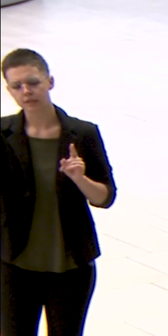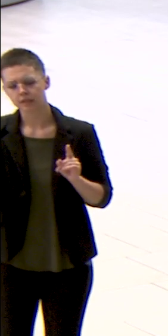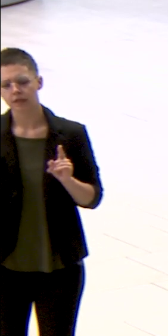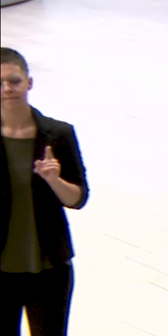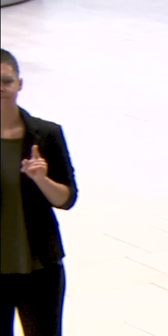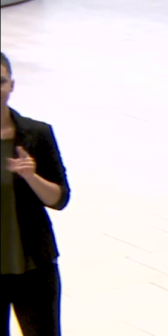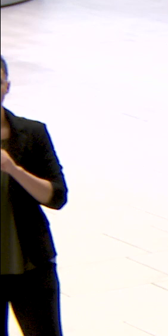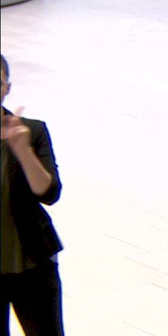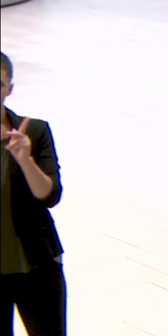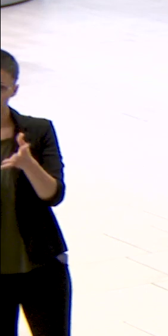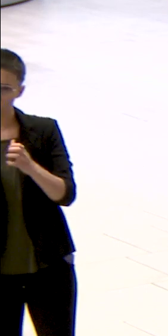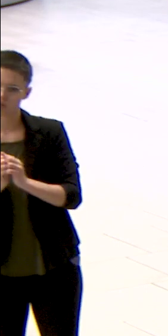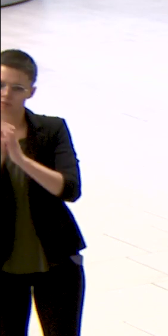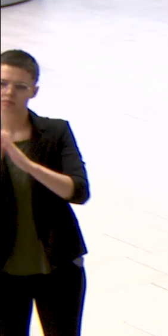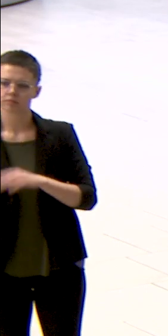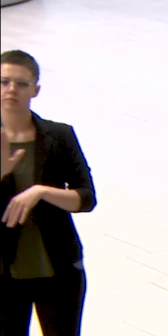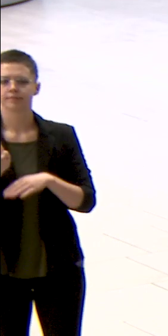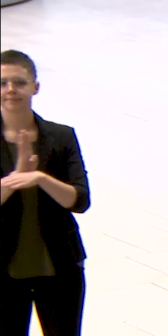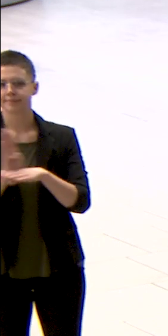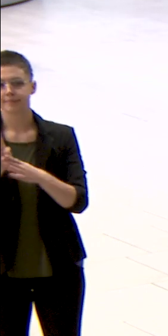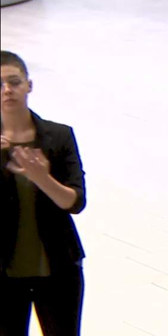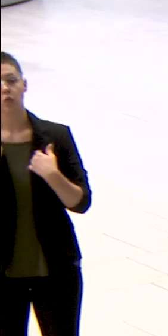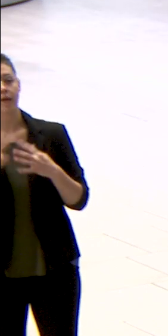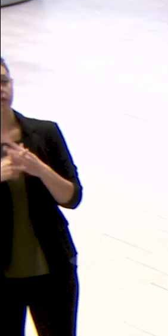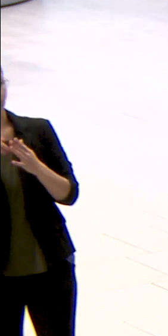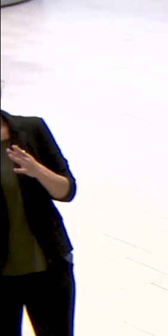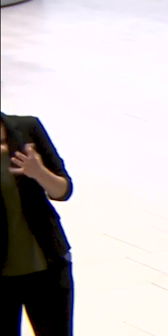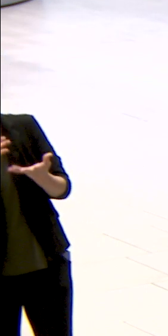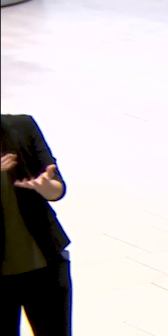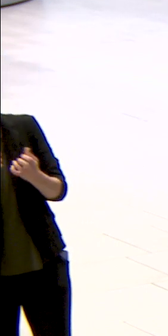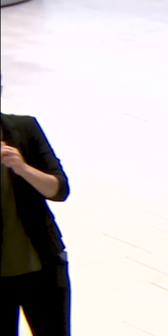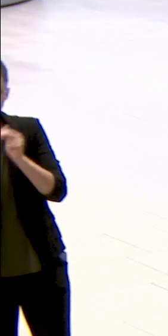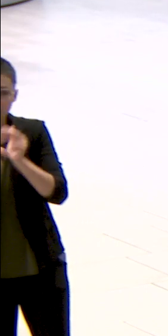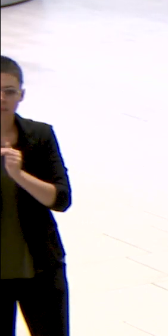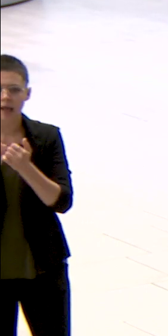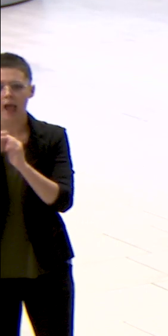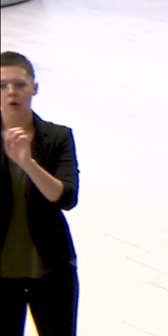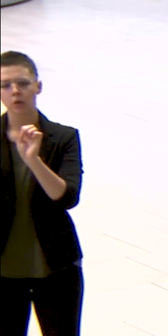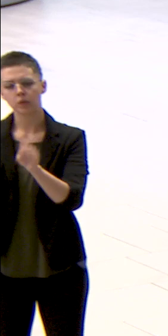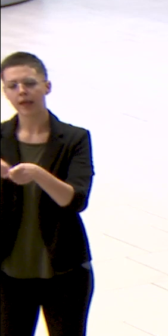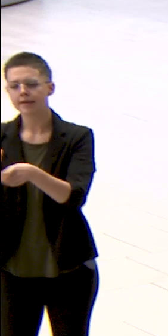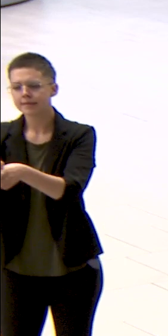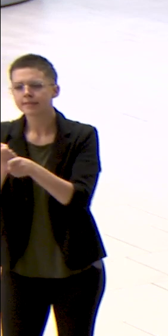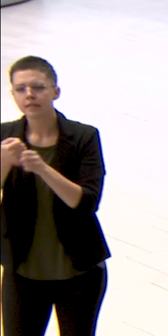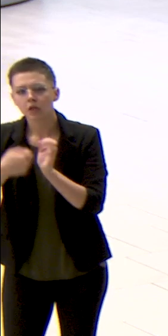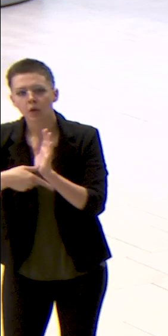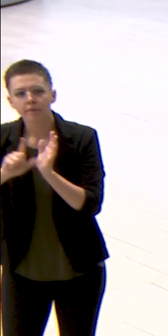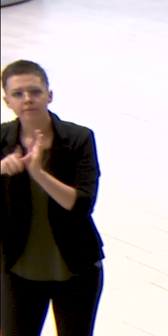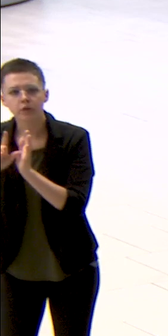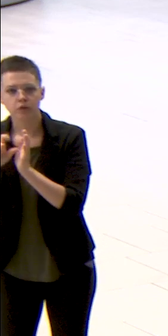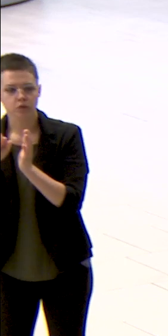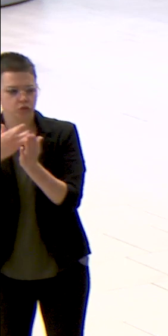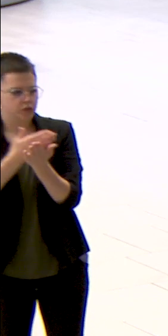for founders? Like if you have a startup, right, and they're looking to build out, how can they look to leverage or use, you know, pivot